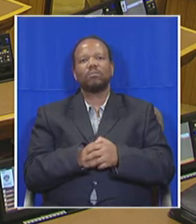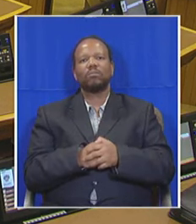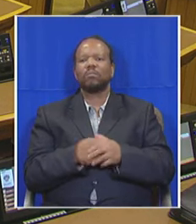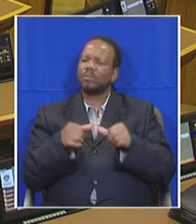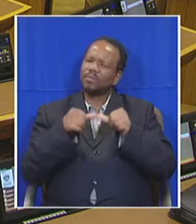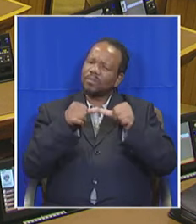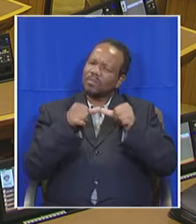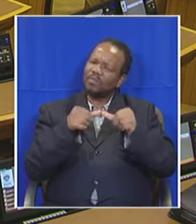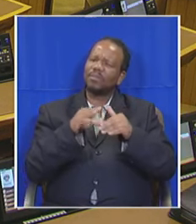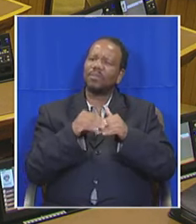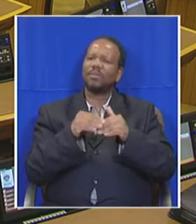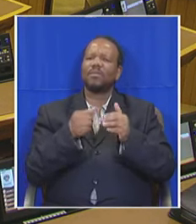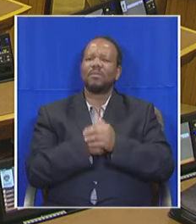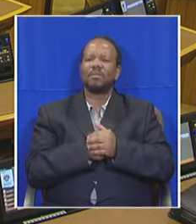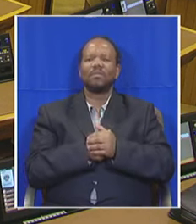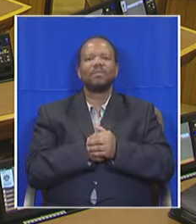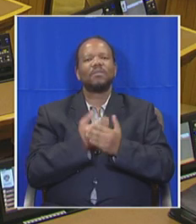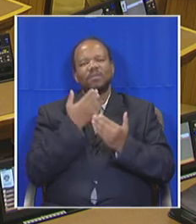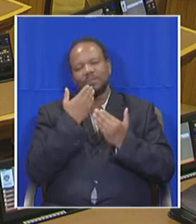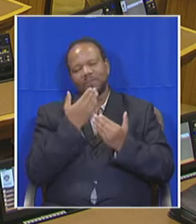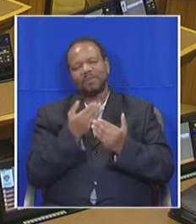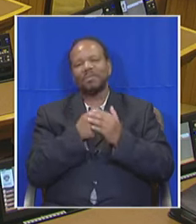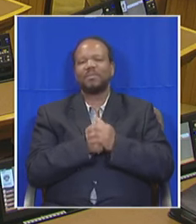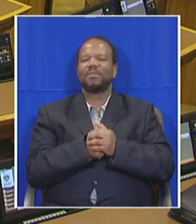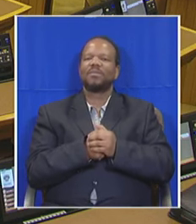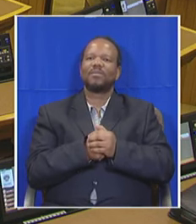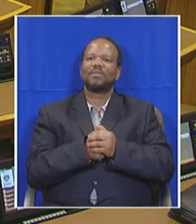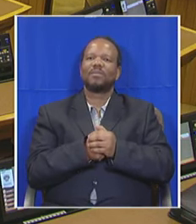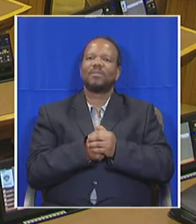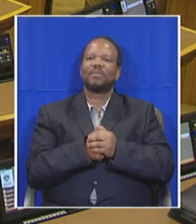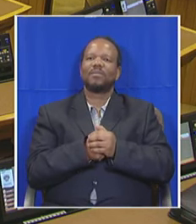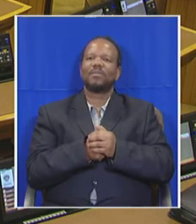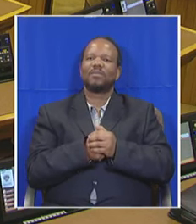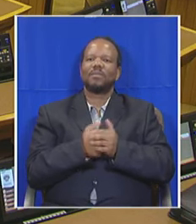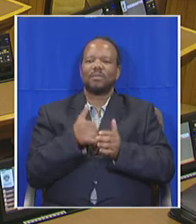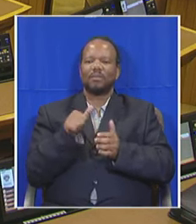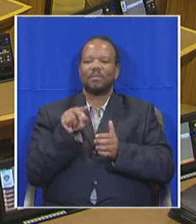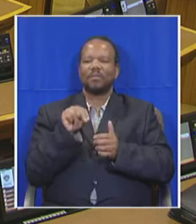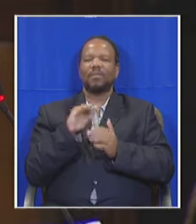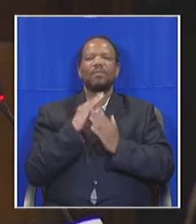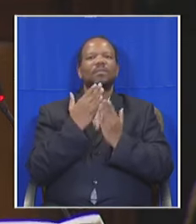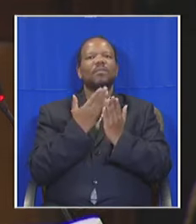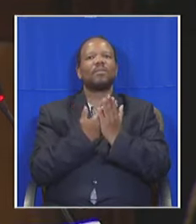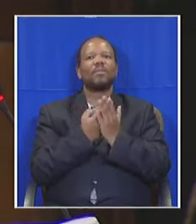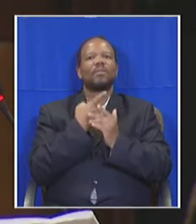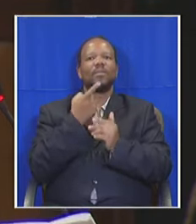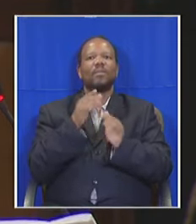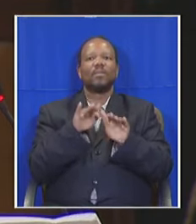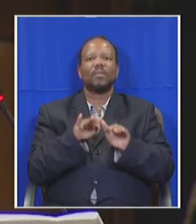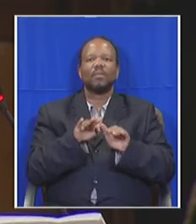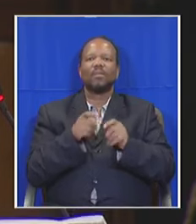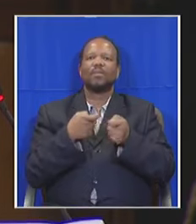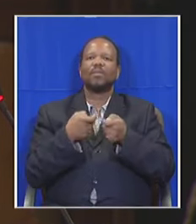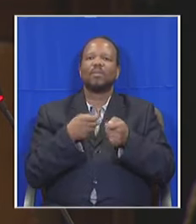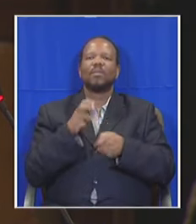Continue there. Thank you. I move on behalf of the ANC, then in its next sitting, the House debates